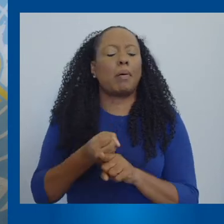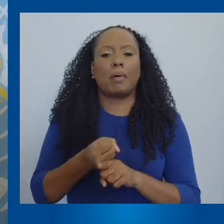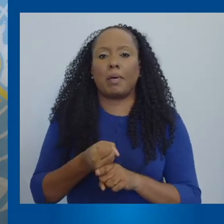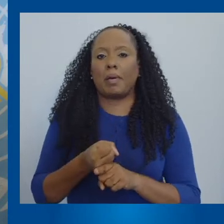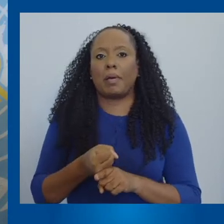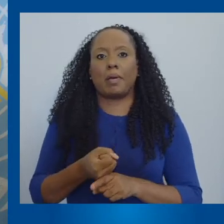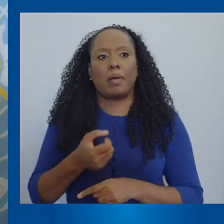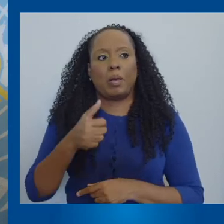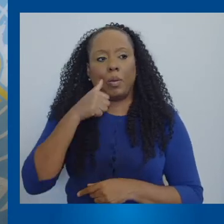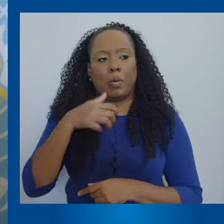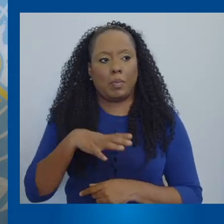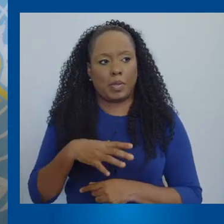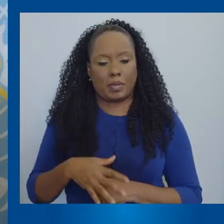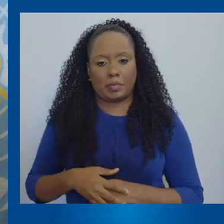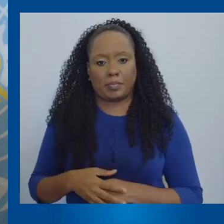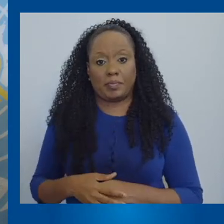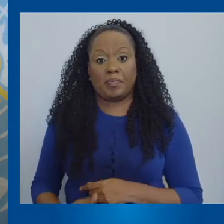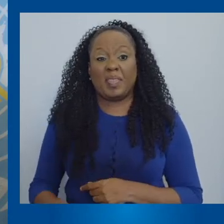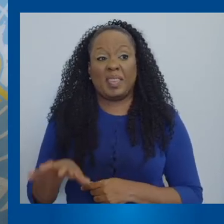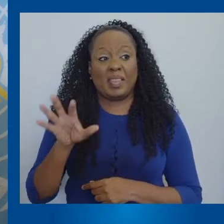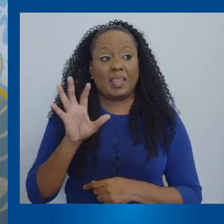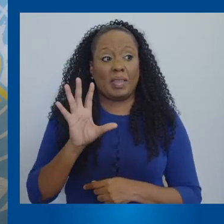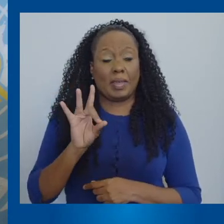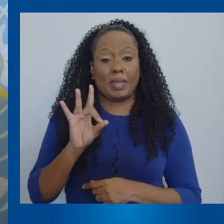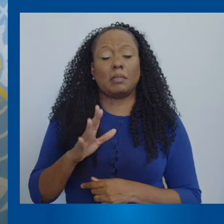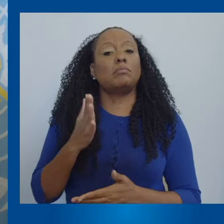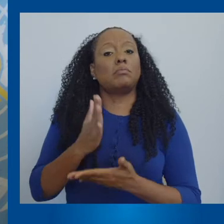world. In some 85 countries,